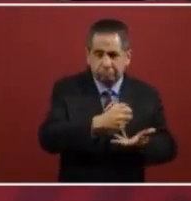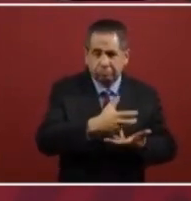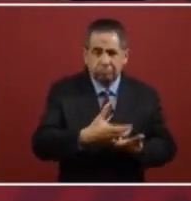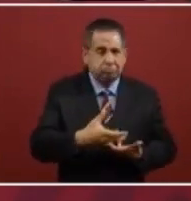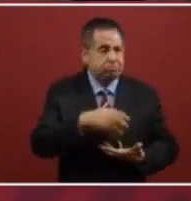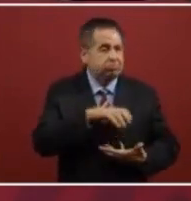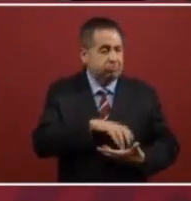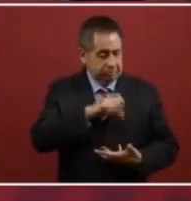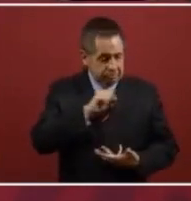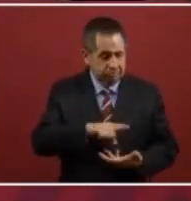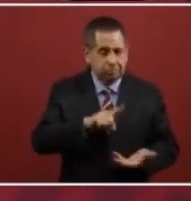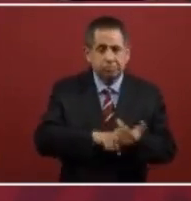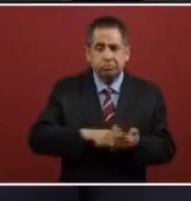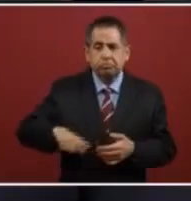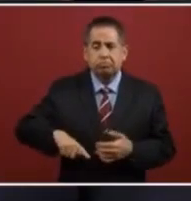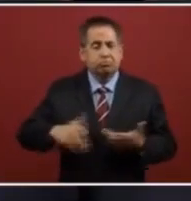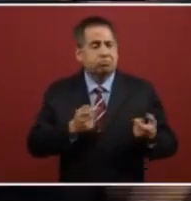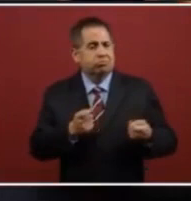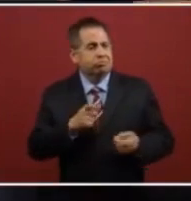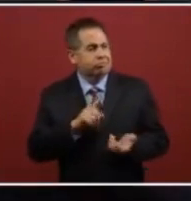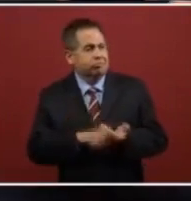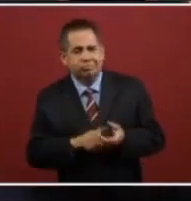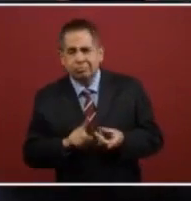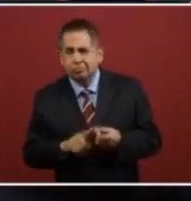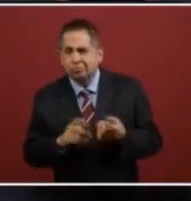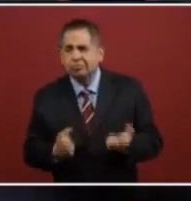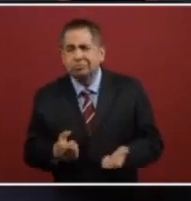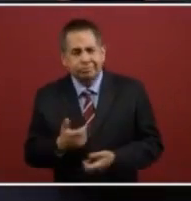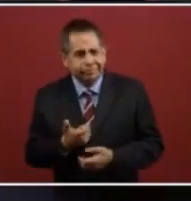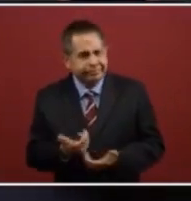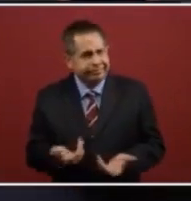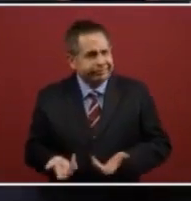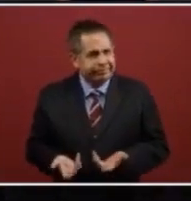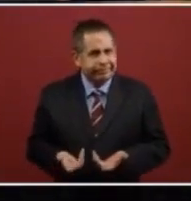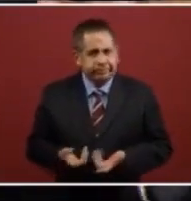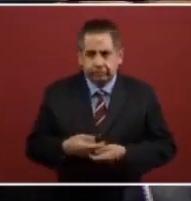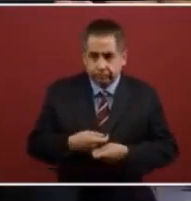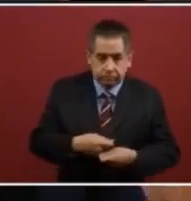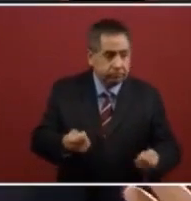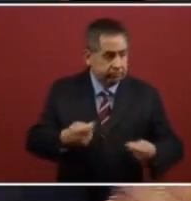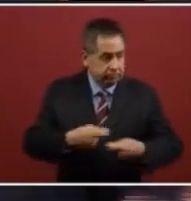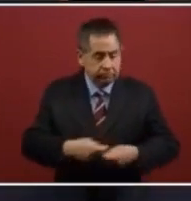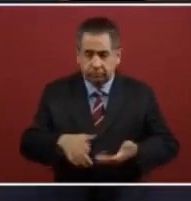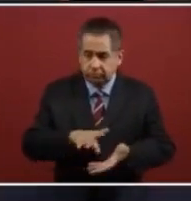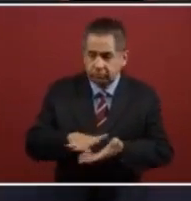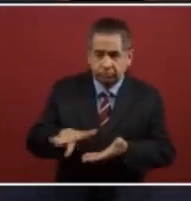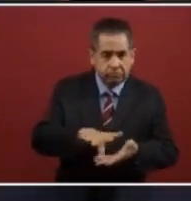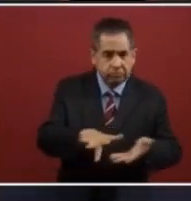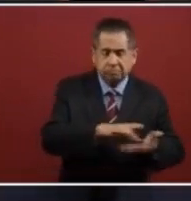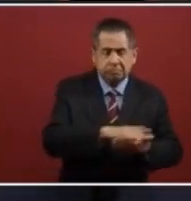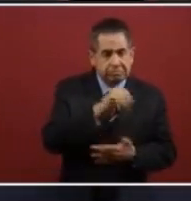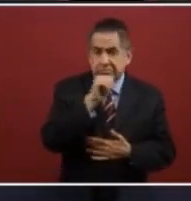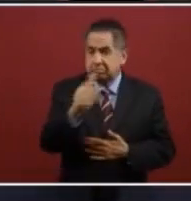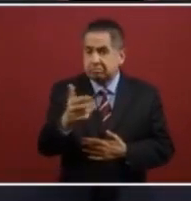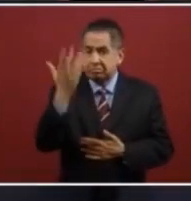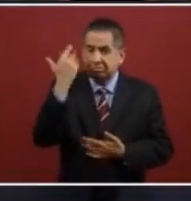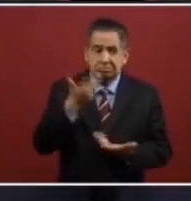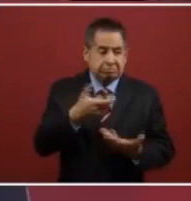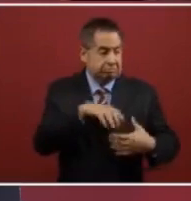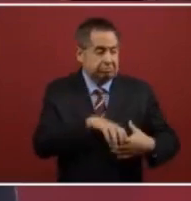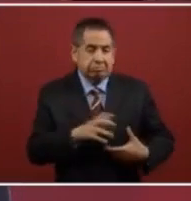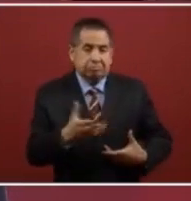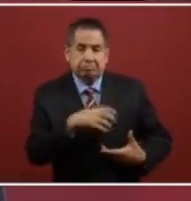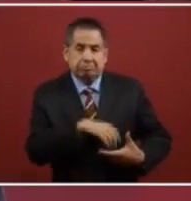el using for mismo gobierno. themselves. They were Y no keeping se it in the government, and liberaban fondos they weren't releasing any of the funds